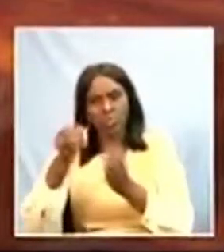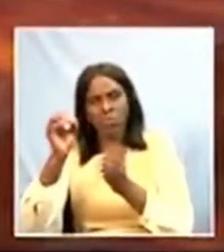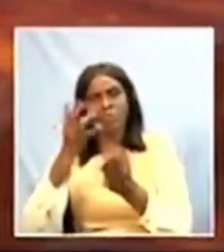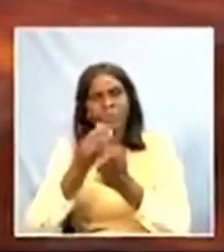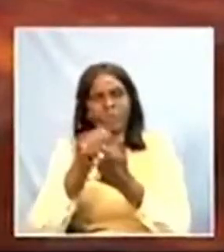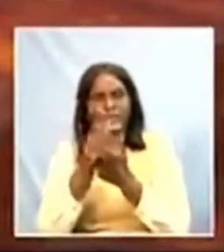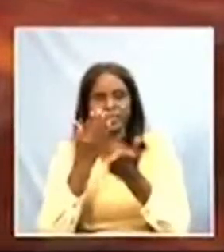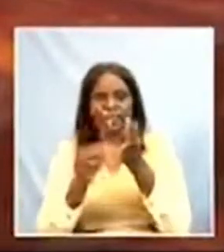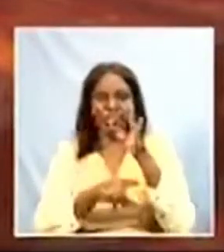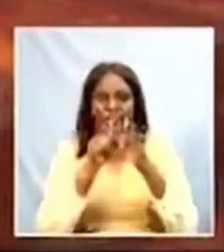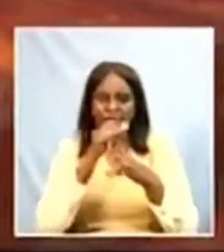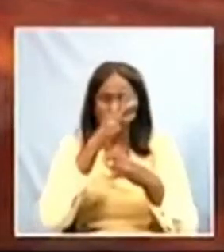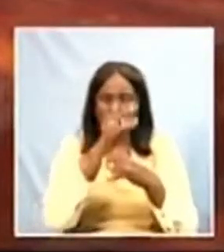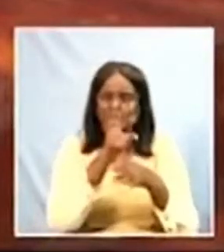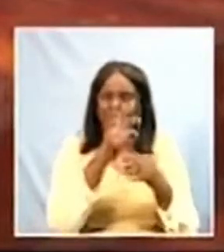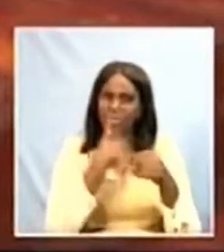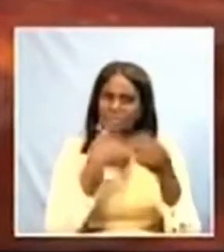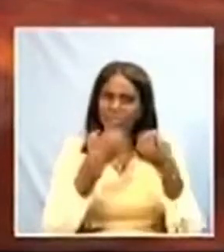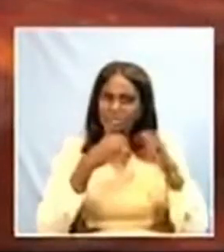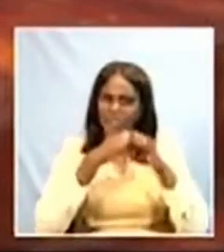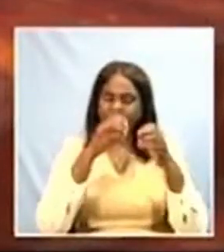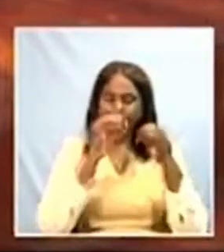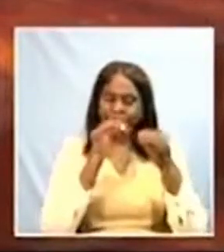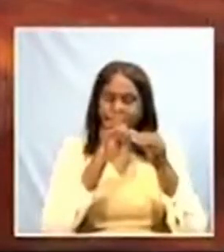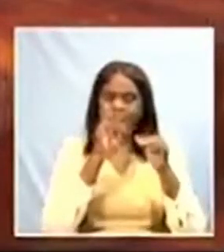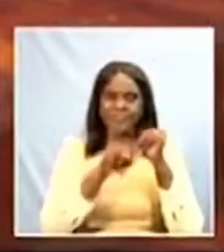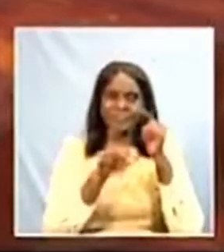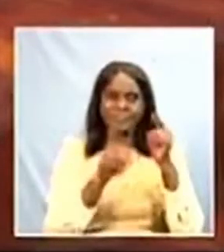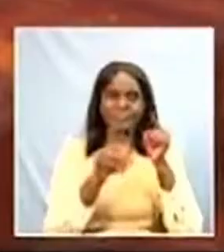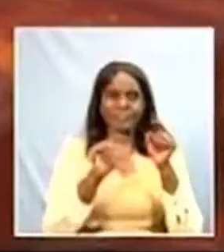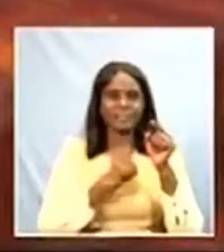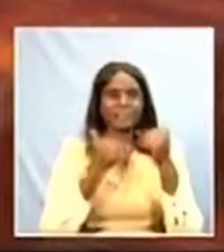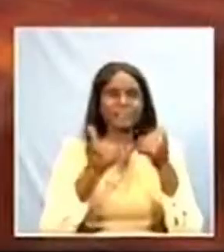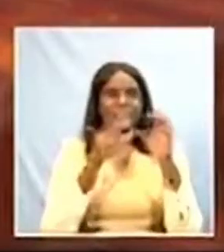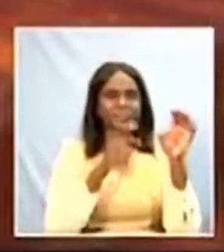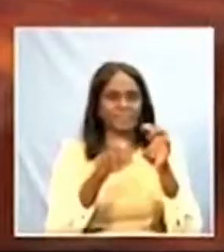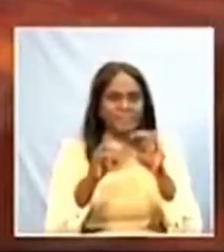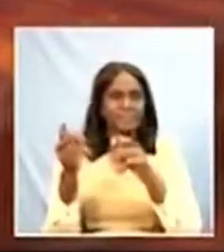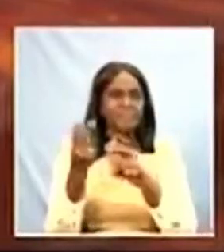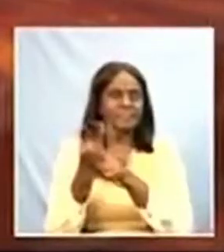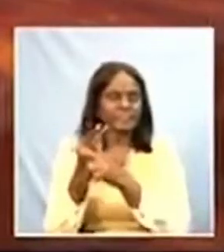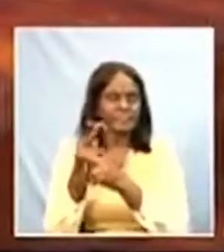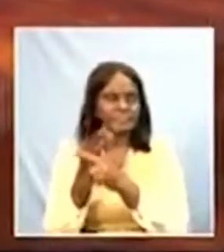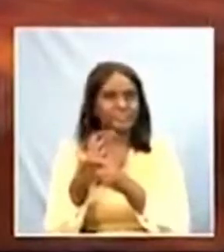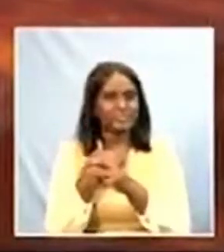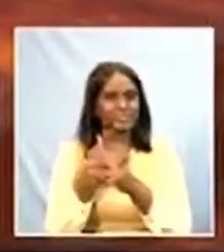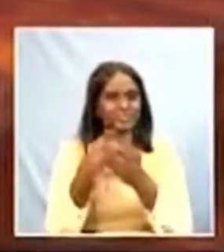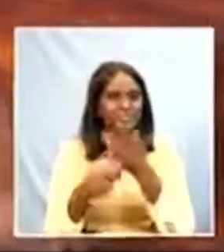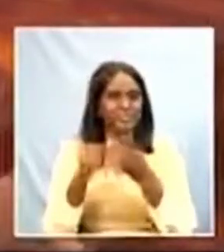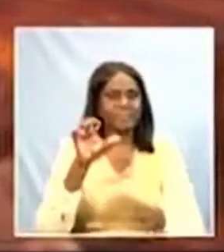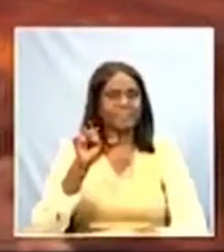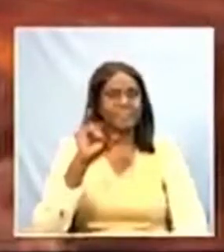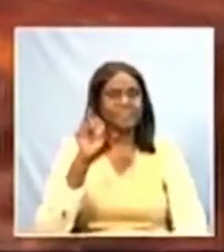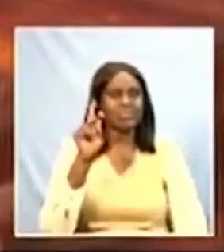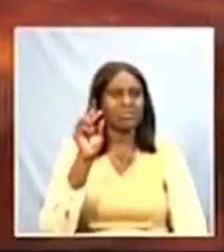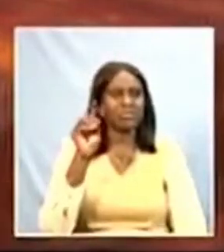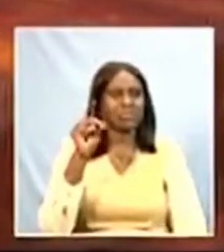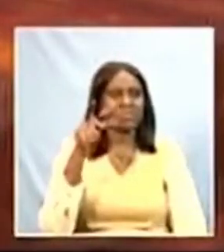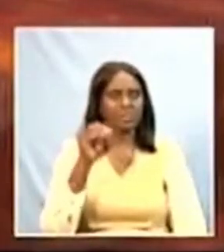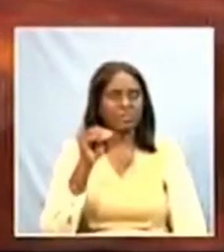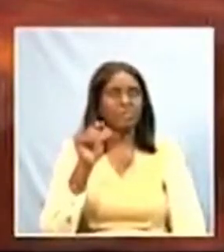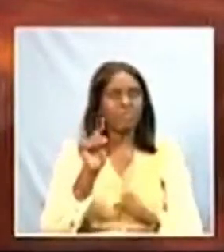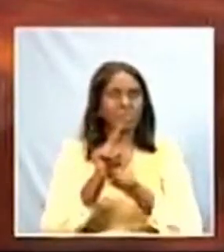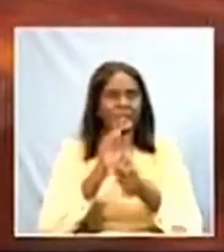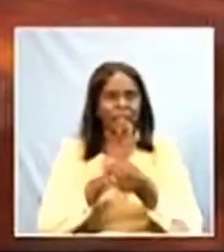that maybe they have even done more than this. So as we do the calculations, you discover that maybe SIKONGO Council owes the contractor. And